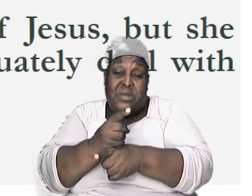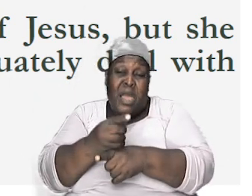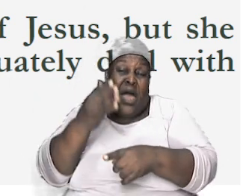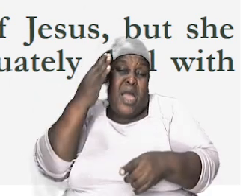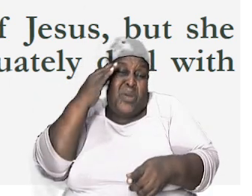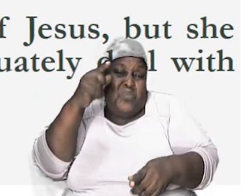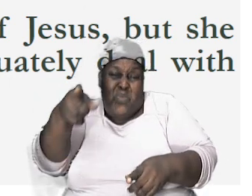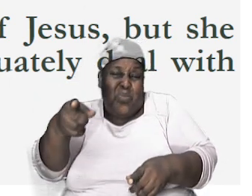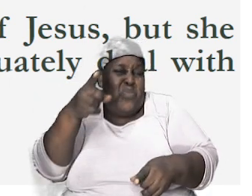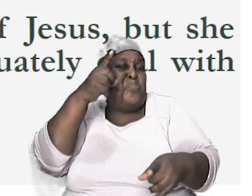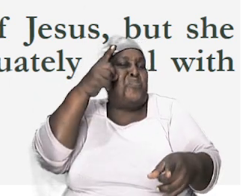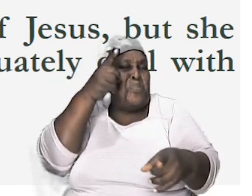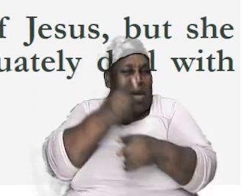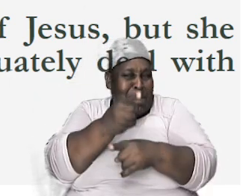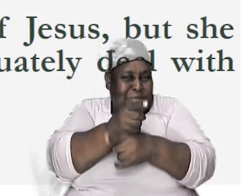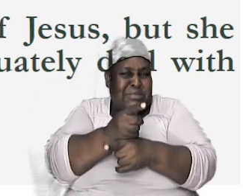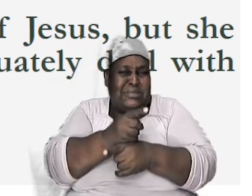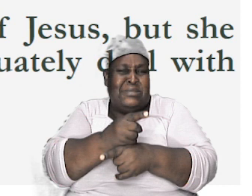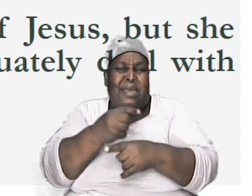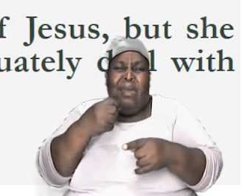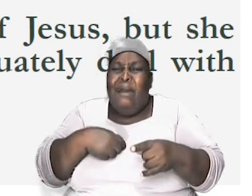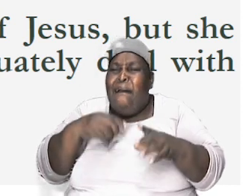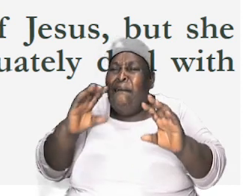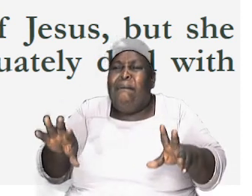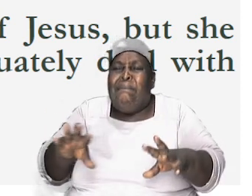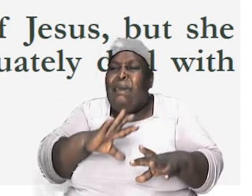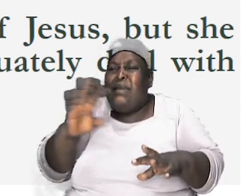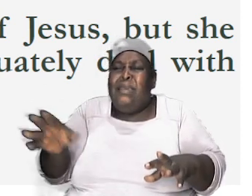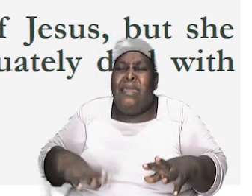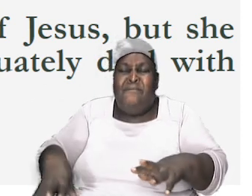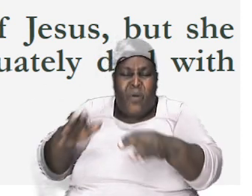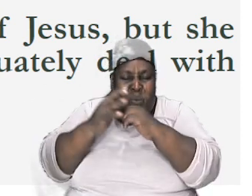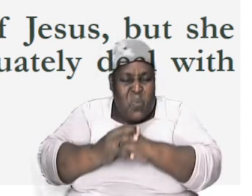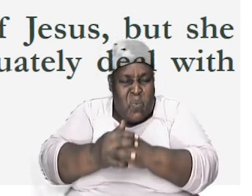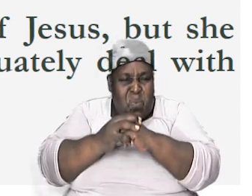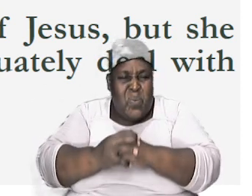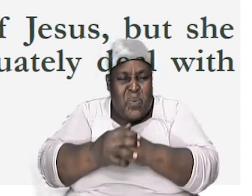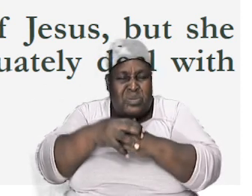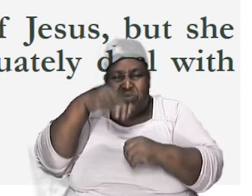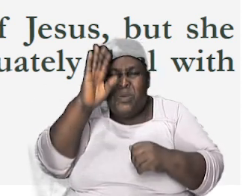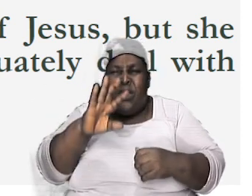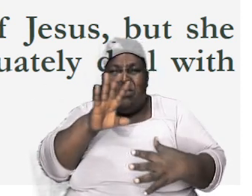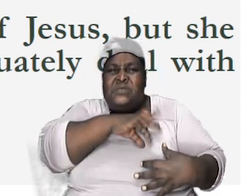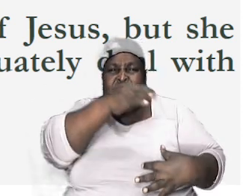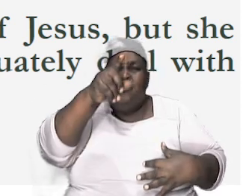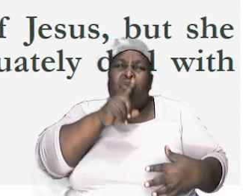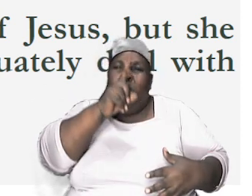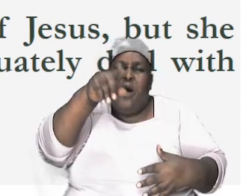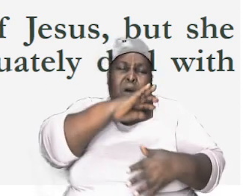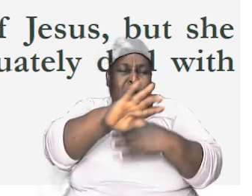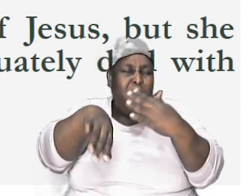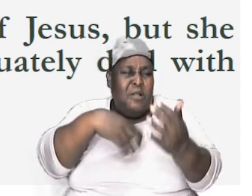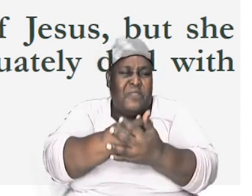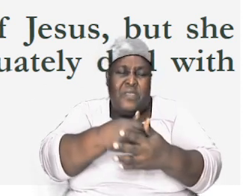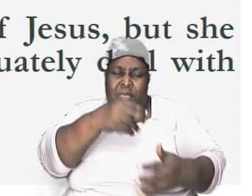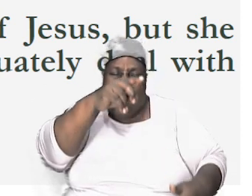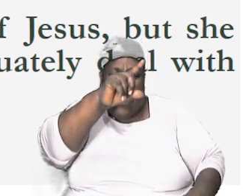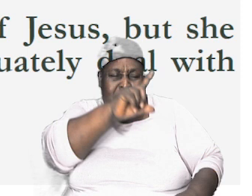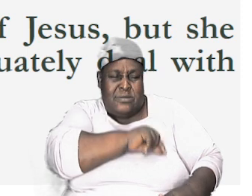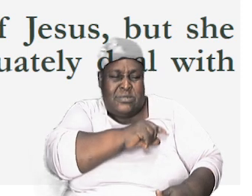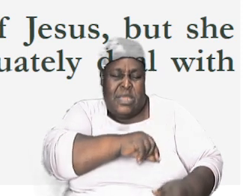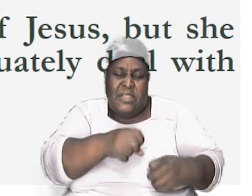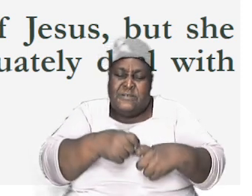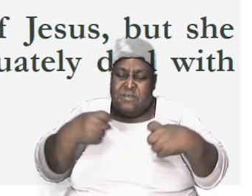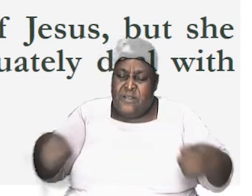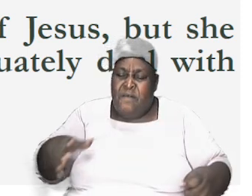you're right. That I can never worship in spirit and in truth until all the guilt of my life is dealt with. But she said,